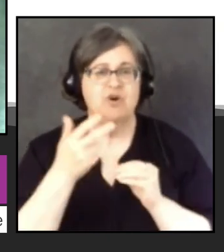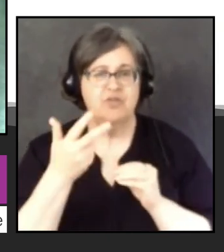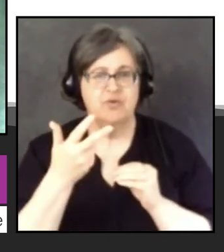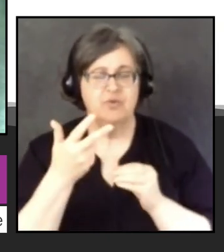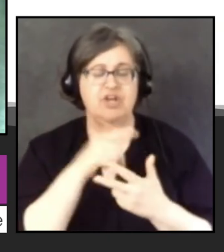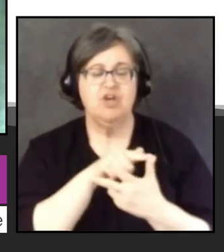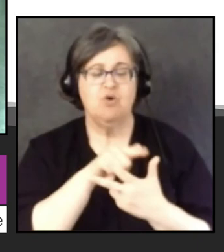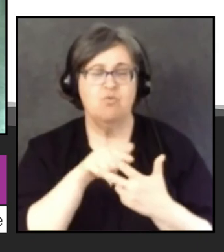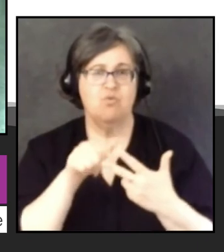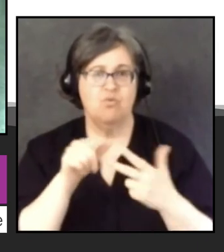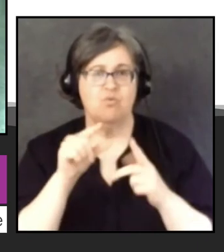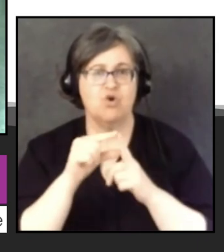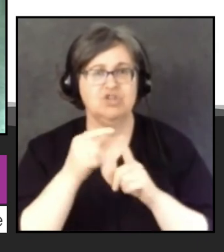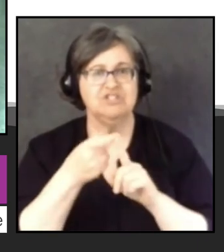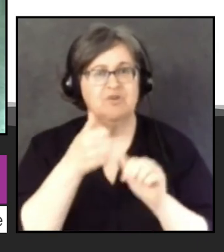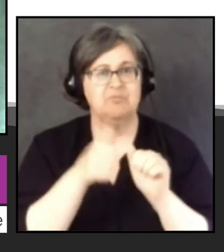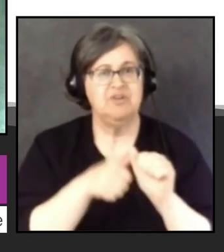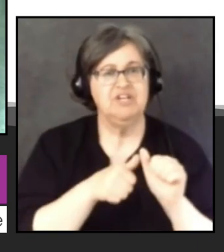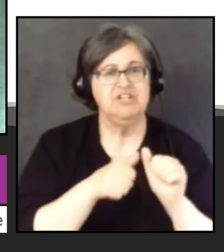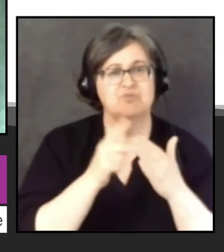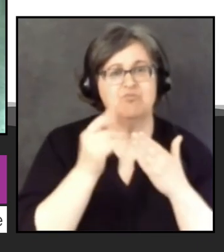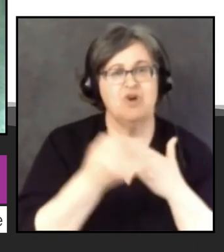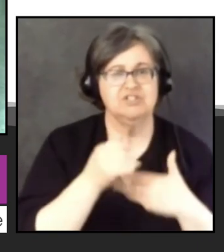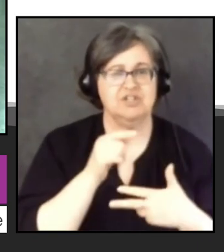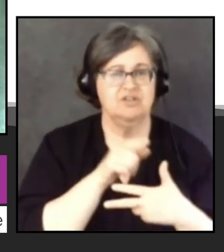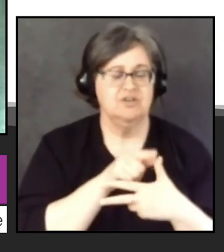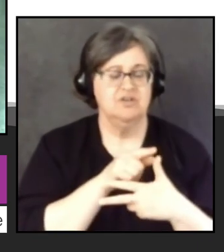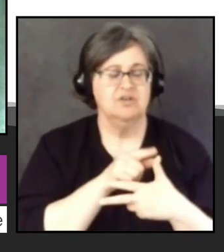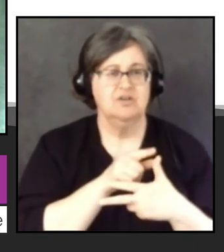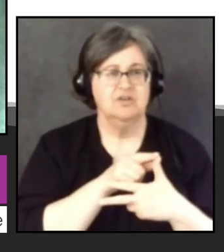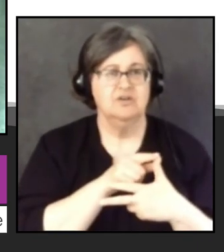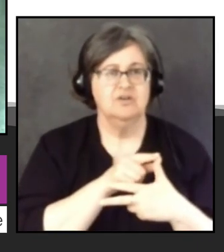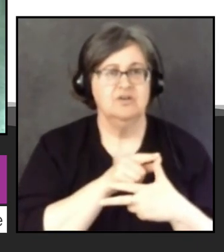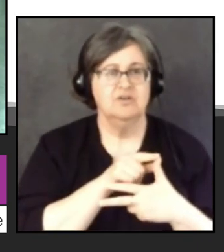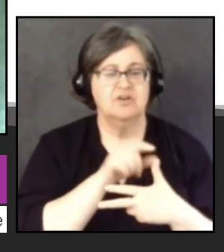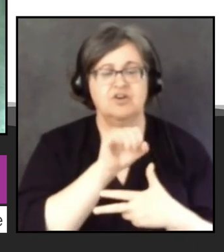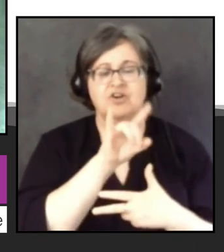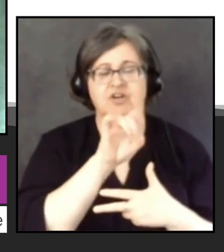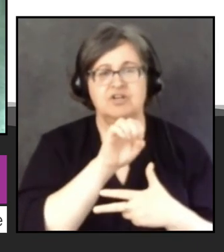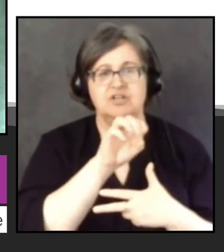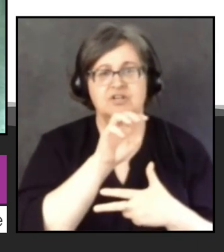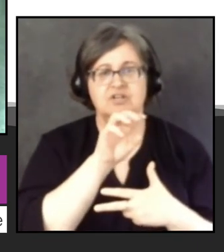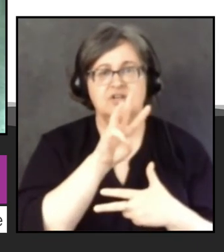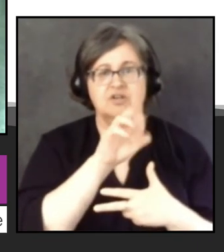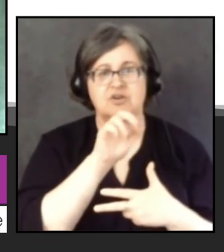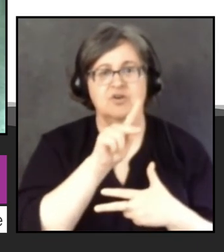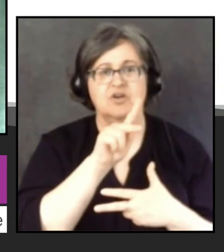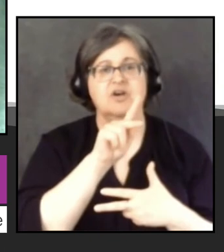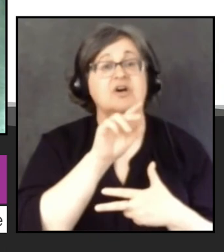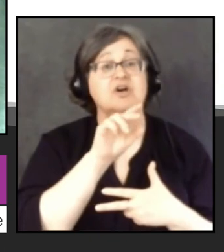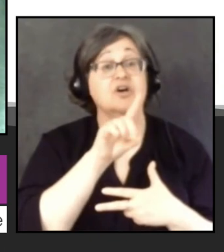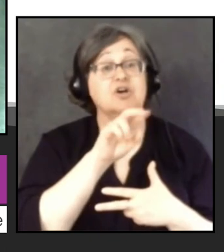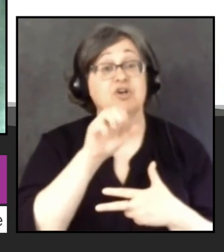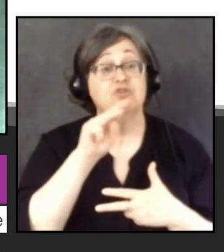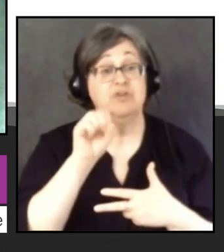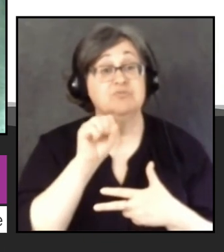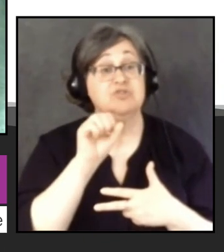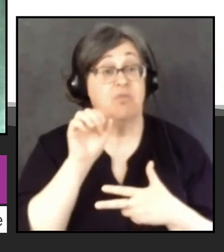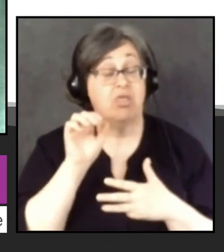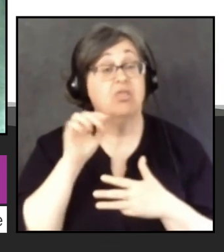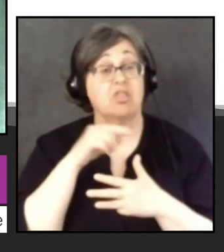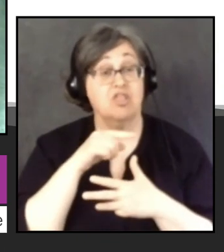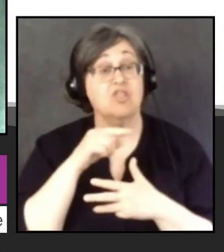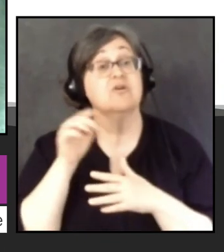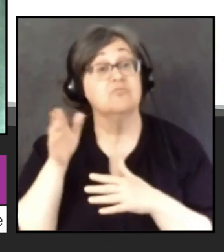three words from each of the projects that came up. For Sidewalk Dreams, Jessica, Kyra, Shari, and Walis,